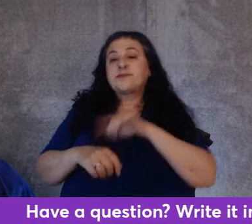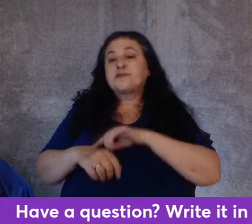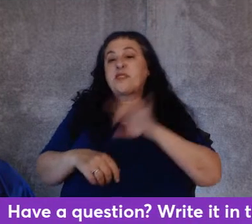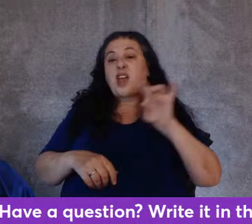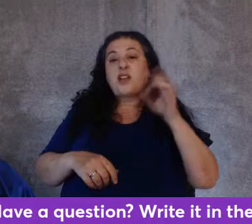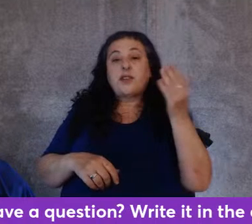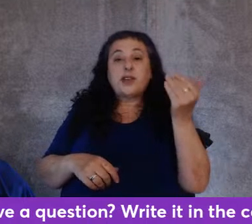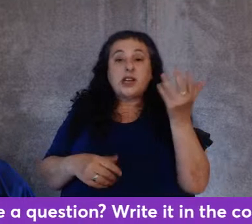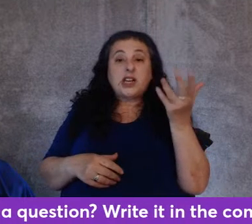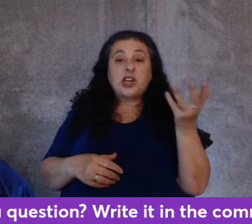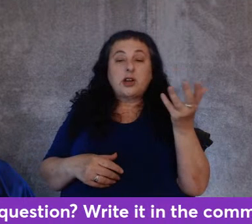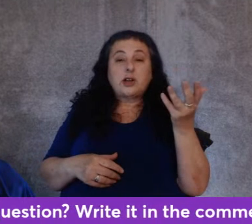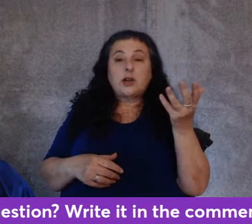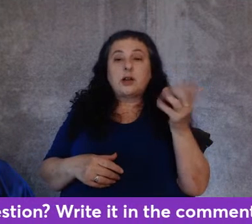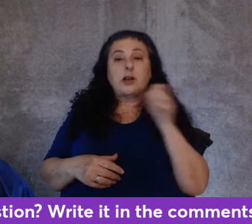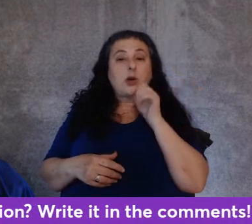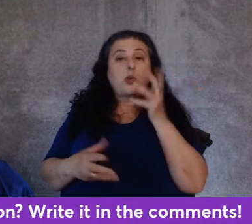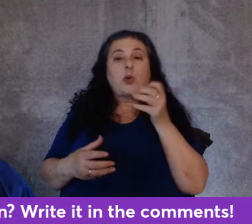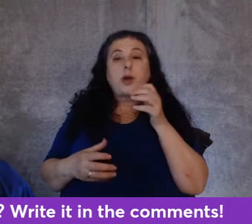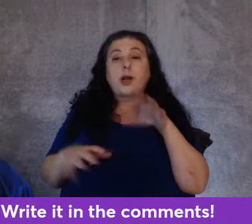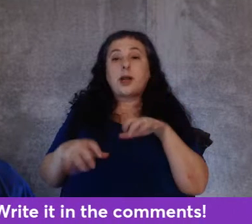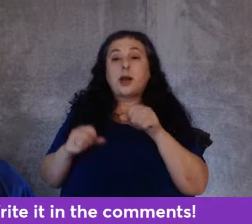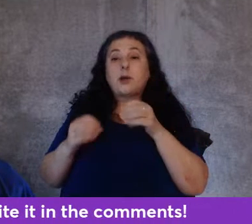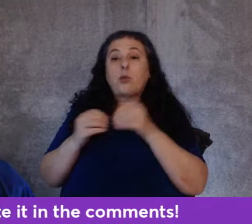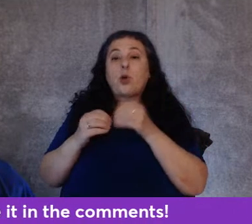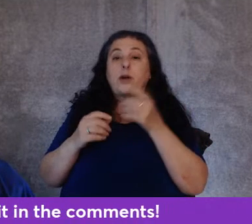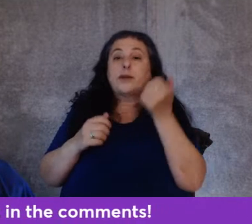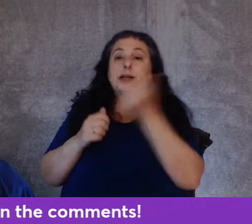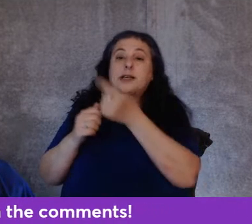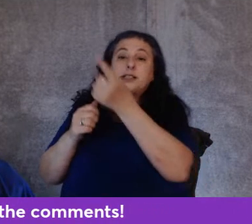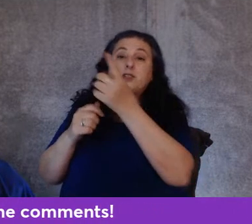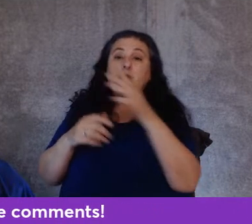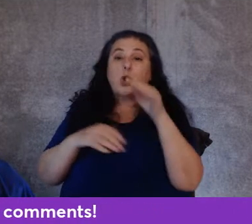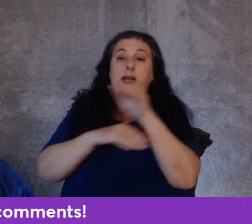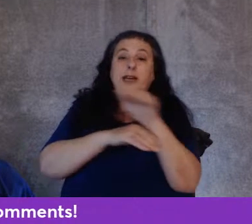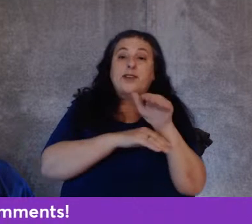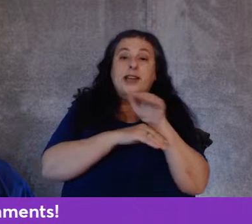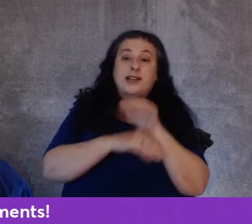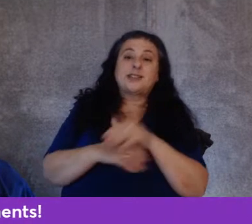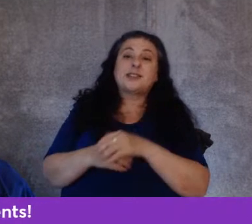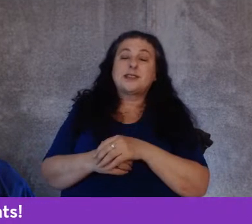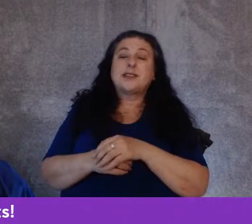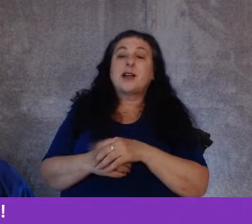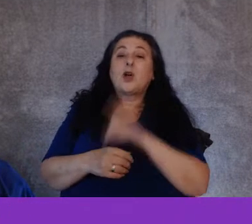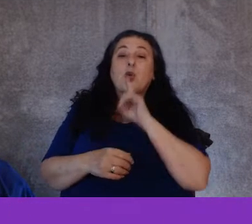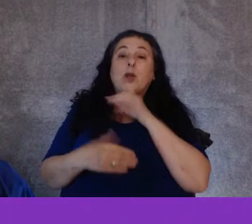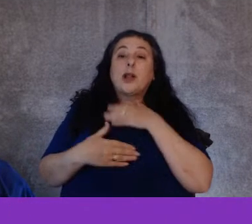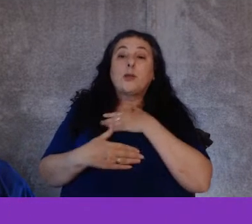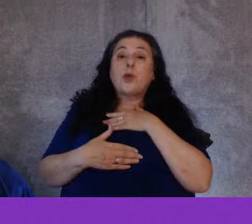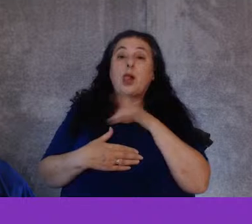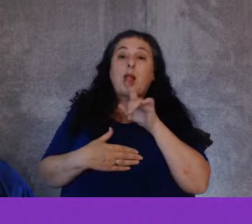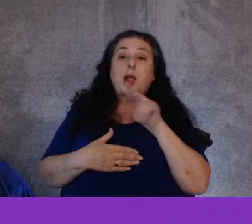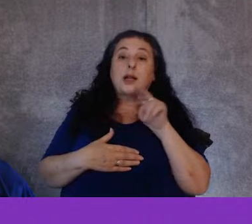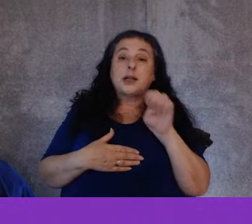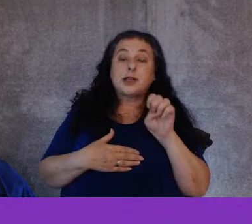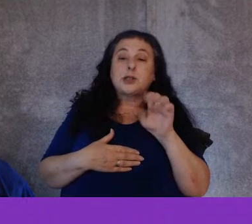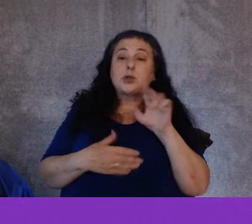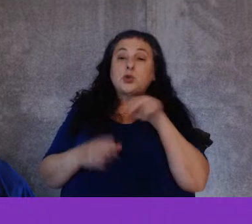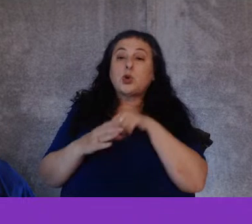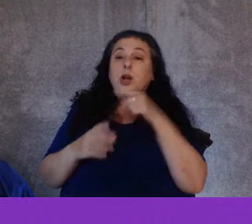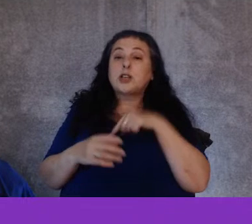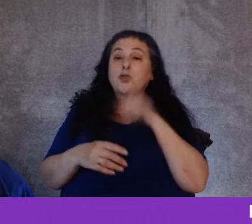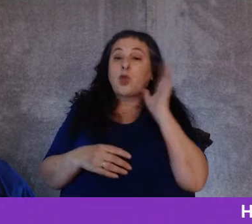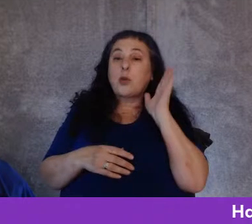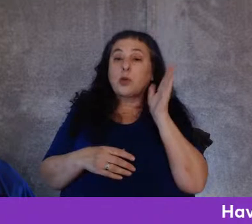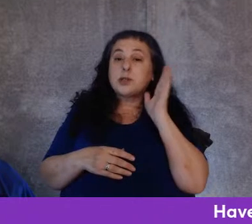here. So I don't want to take up too much more of each one of your evenings here, but really appreciate, Lynne, you joining us for this presentation